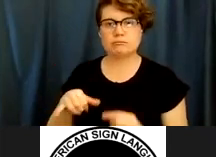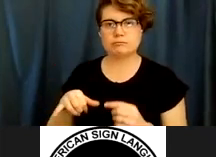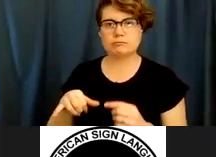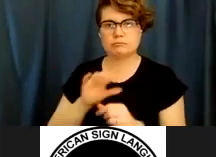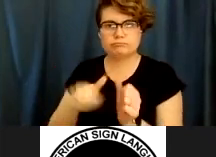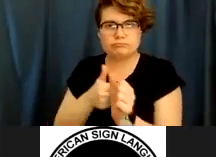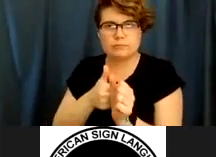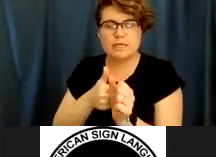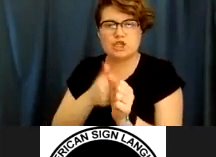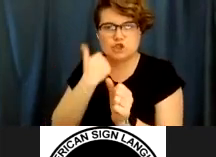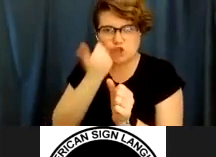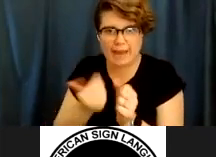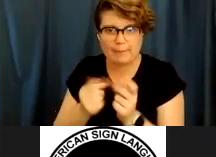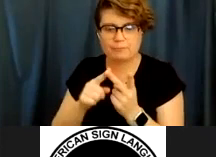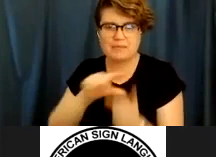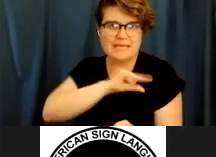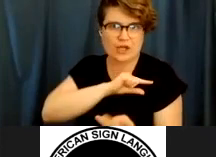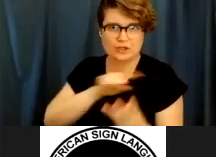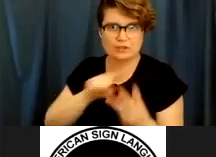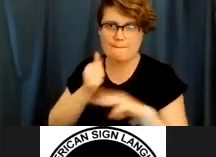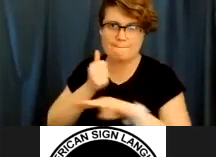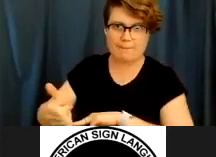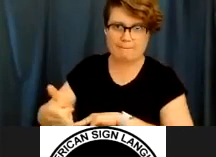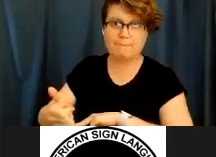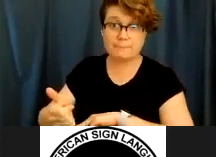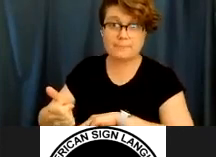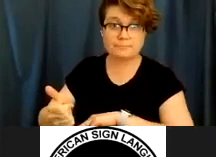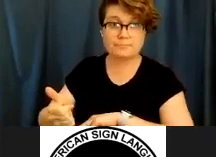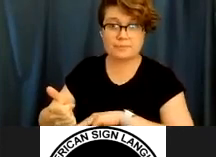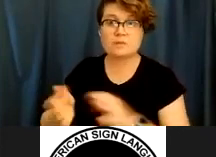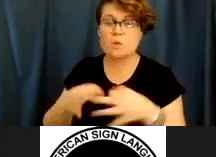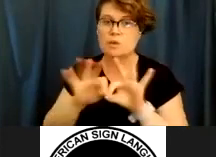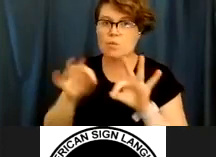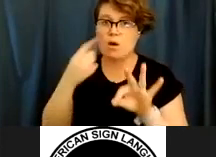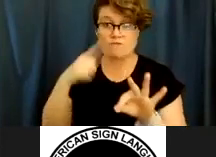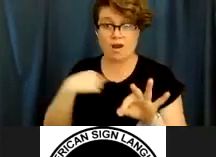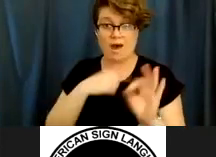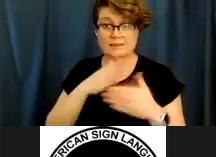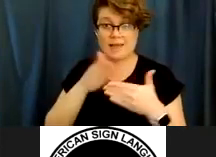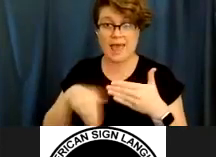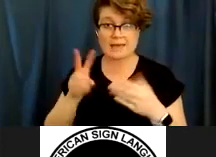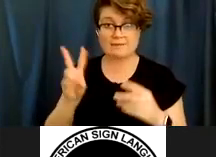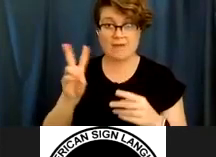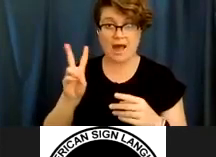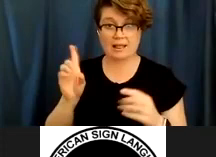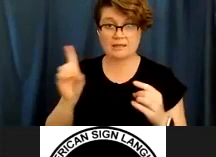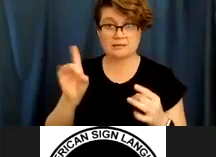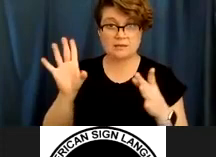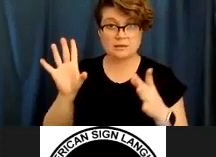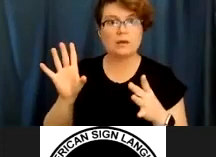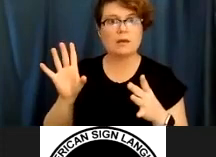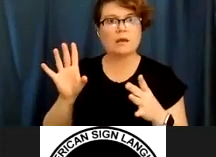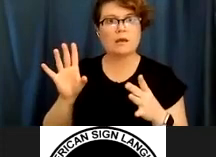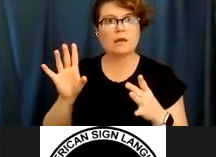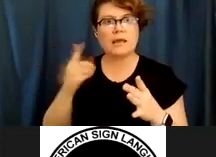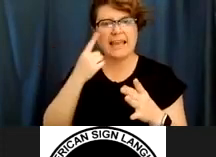definitely one we have to be very aware of, especially in the movement to end violence. Because if you think about both